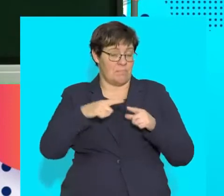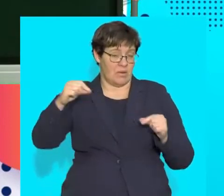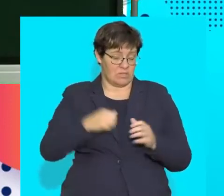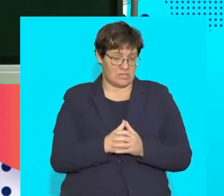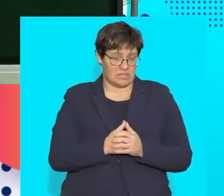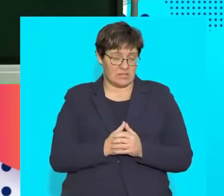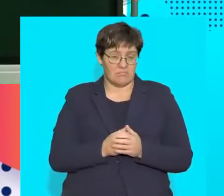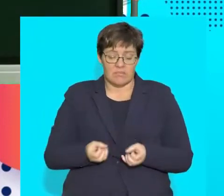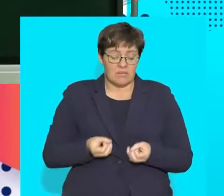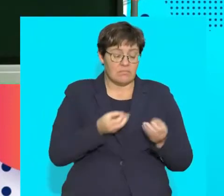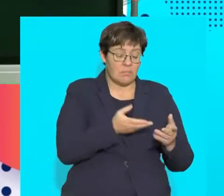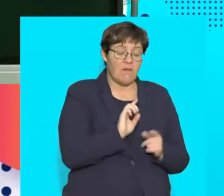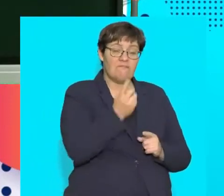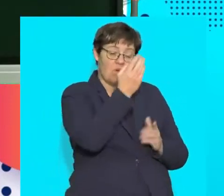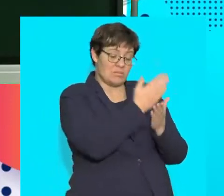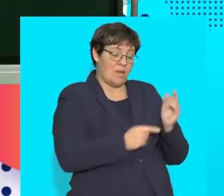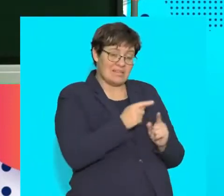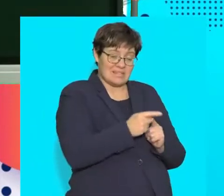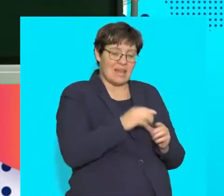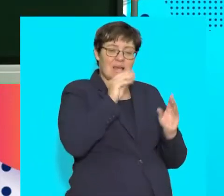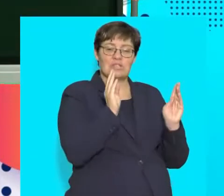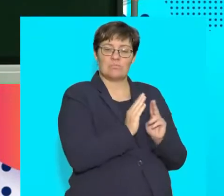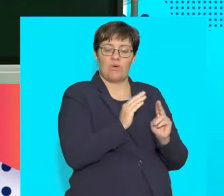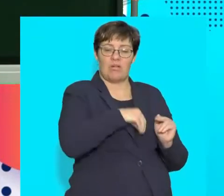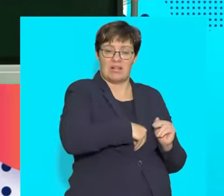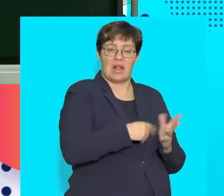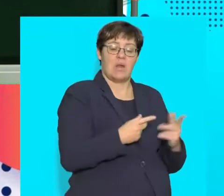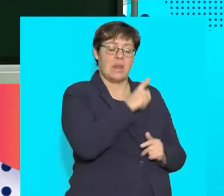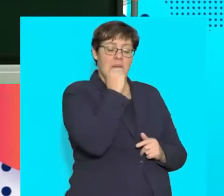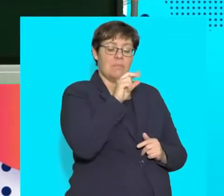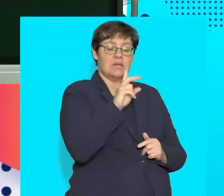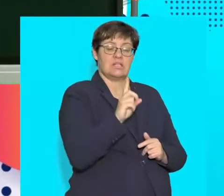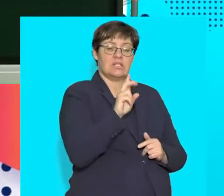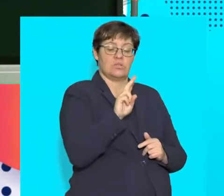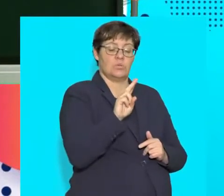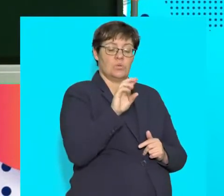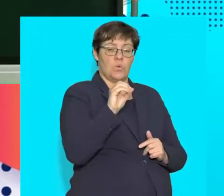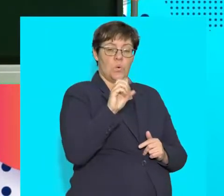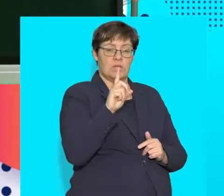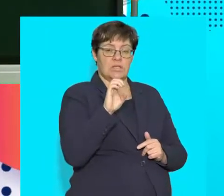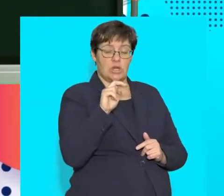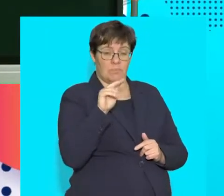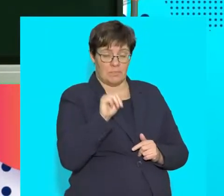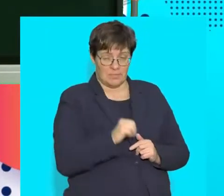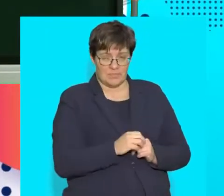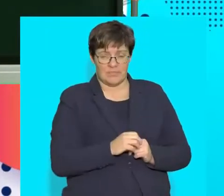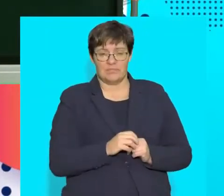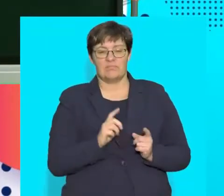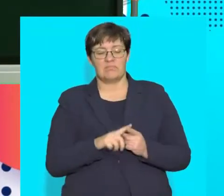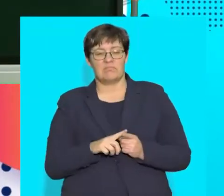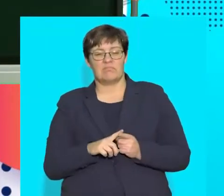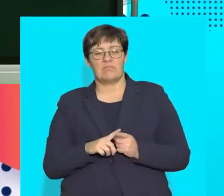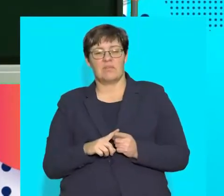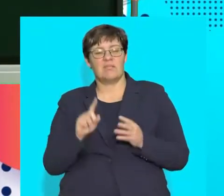is released into the first part of the small intestine called the duodenum. So your amylases, your